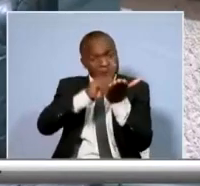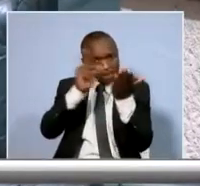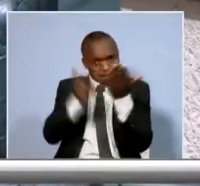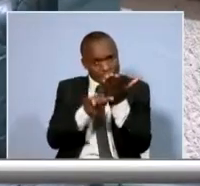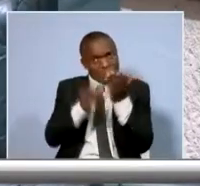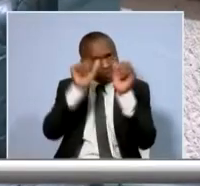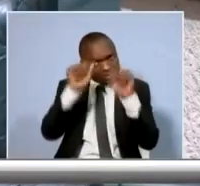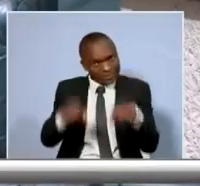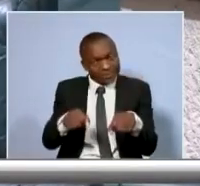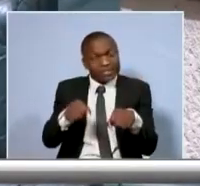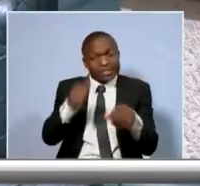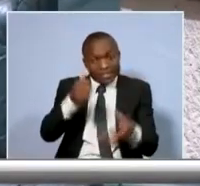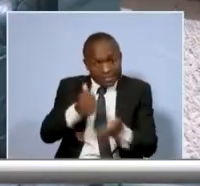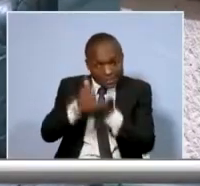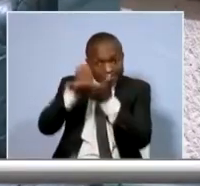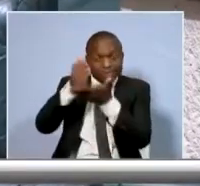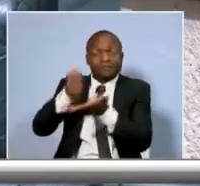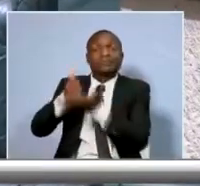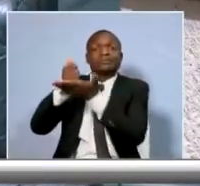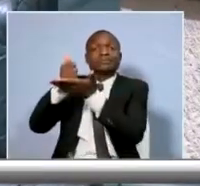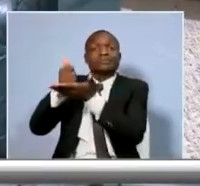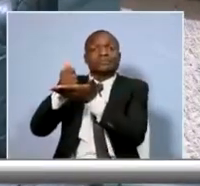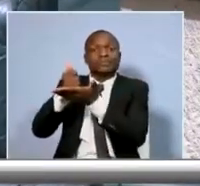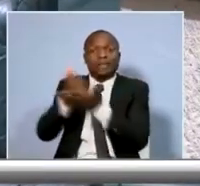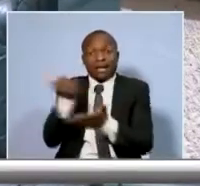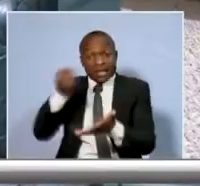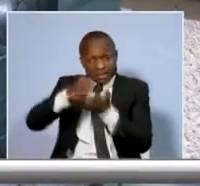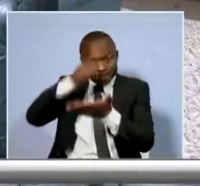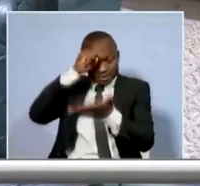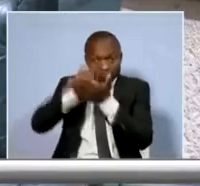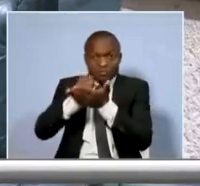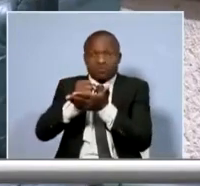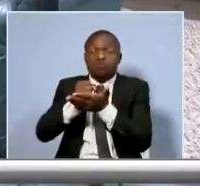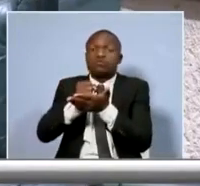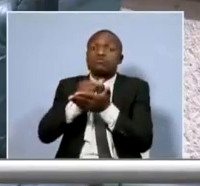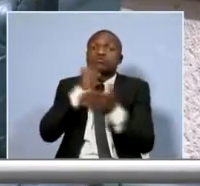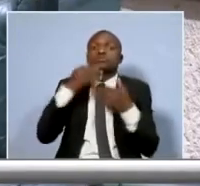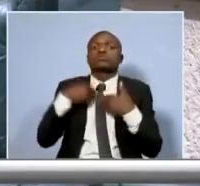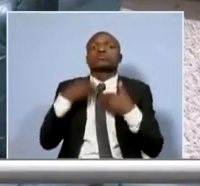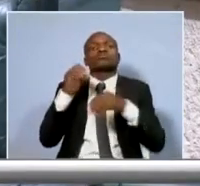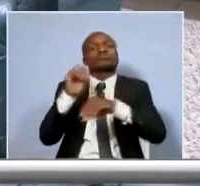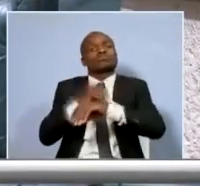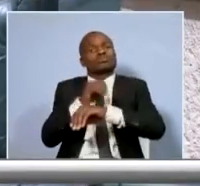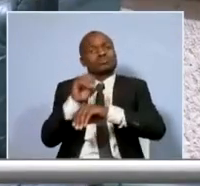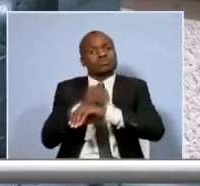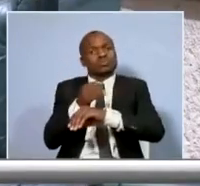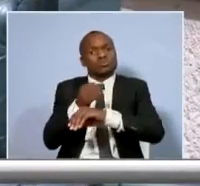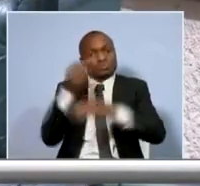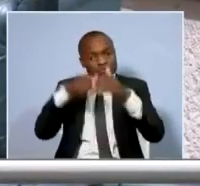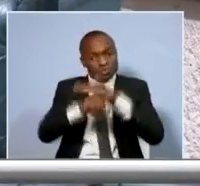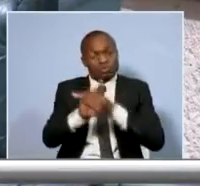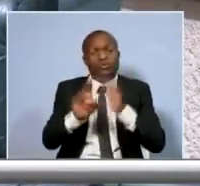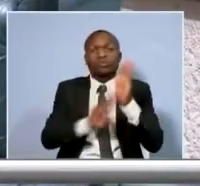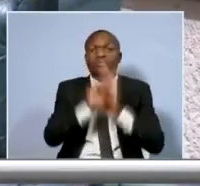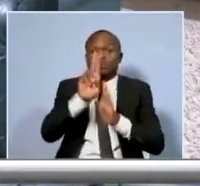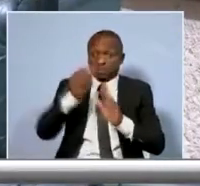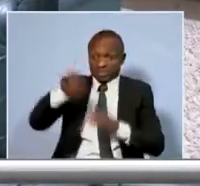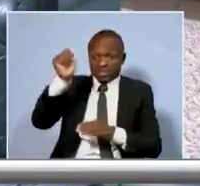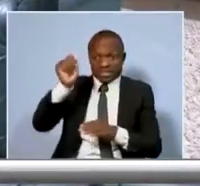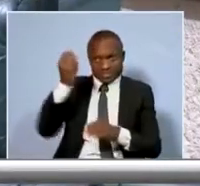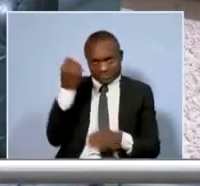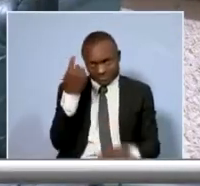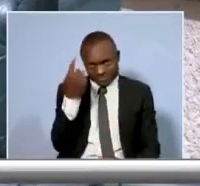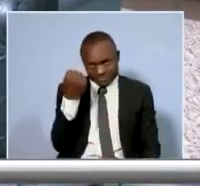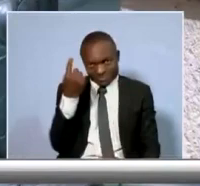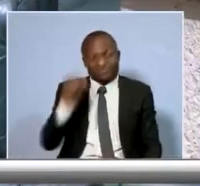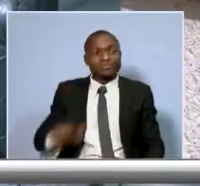can integrate other students who are not getting the opportunity to get into university. I perfectly